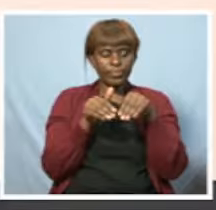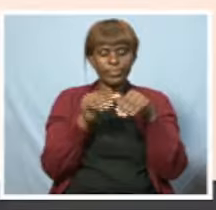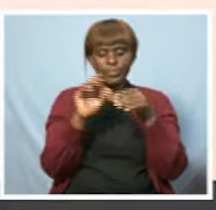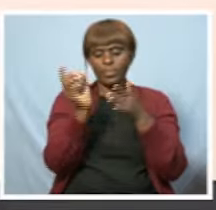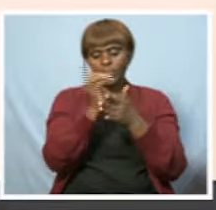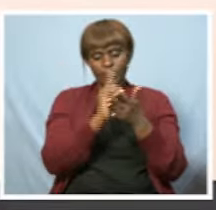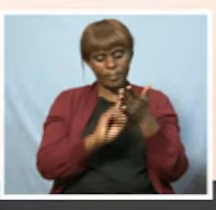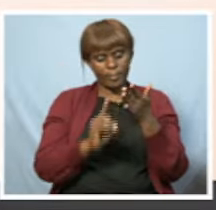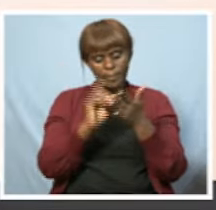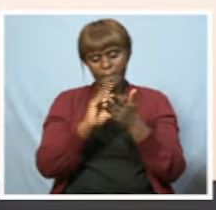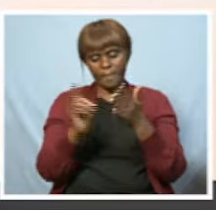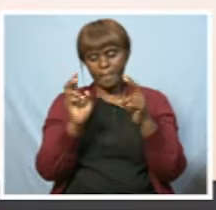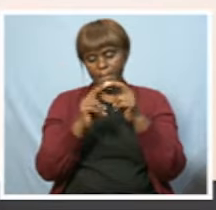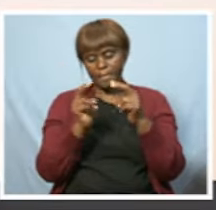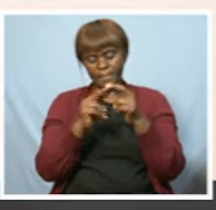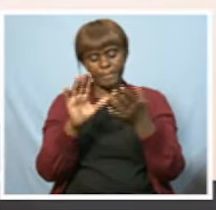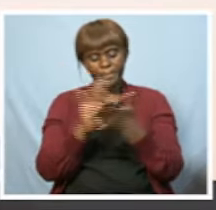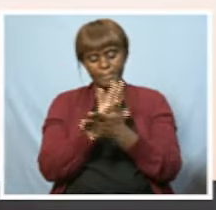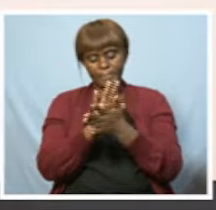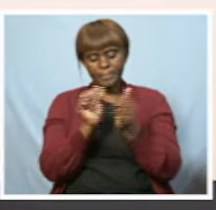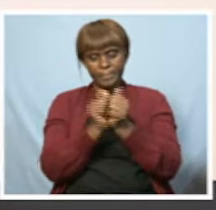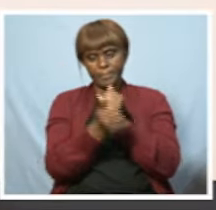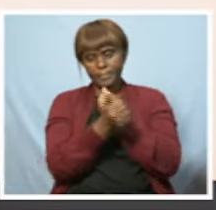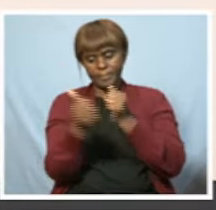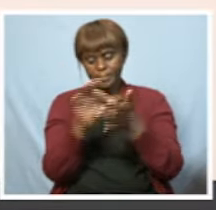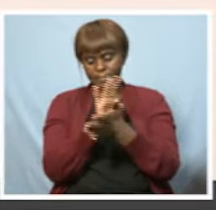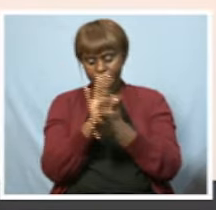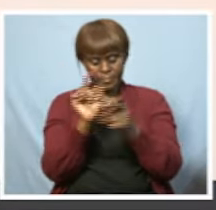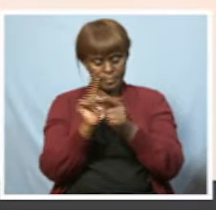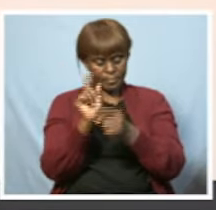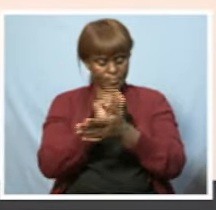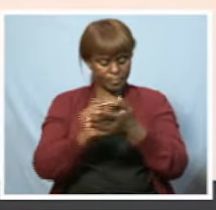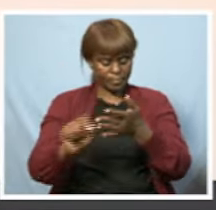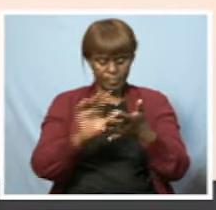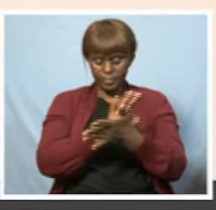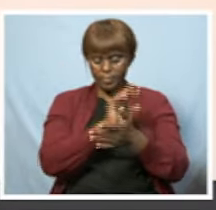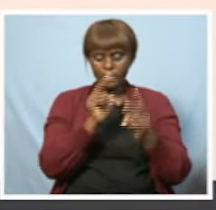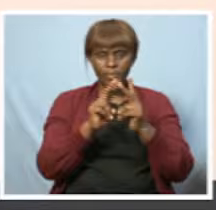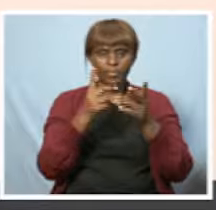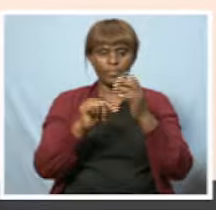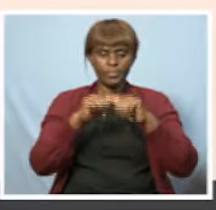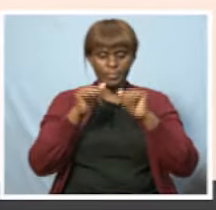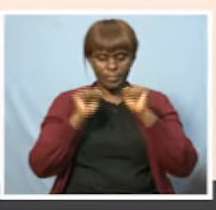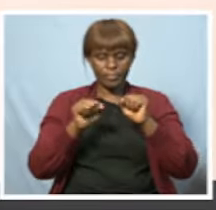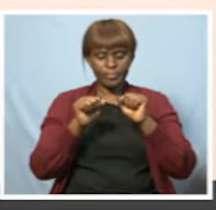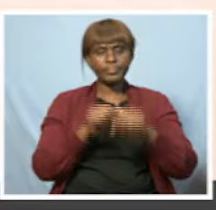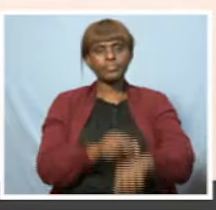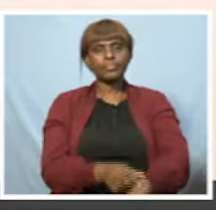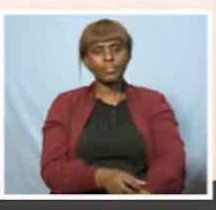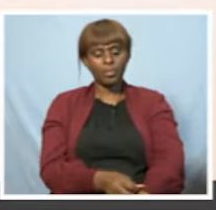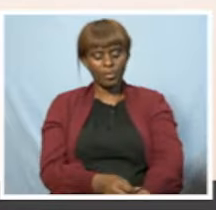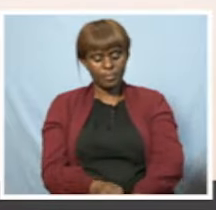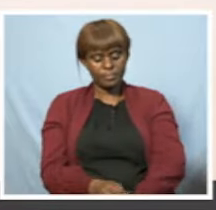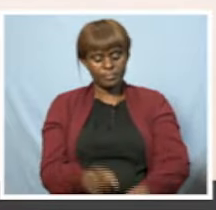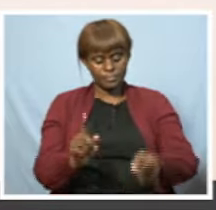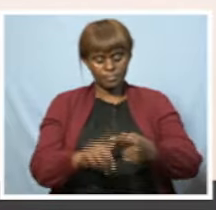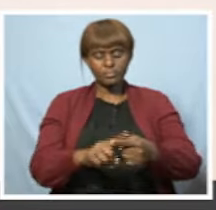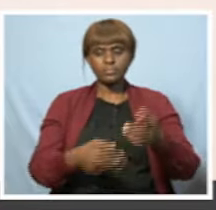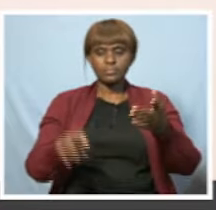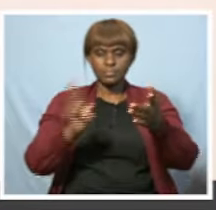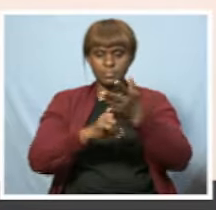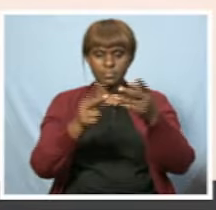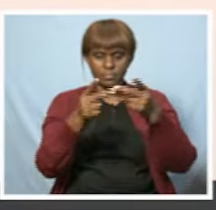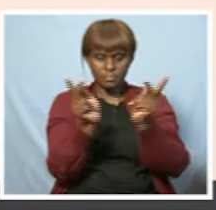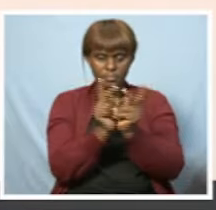contract document and the other documents and draw out this part so that we can be able to revisit this